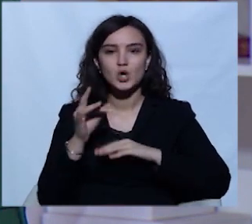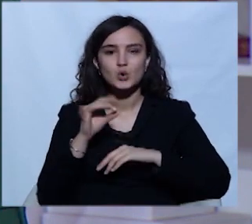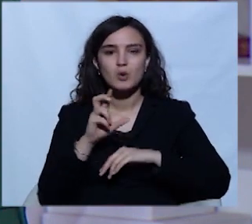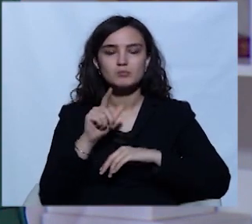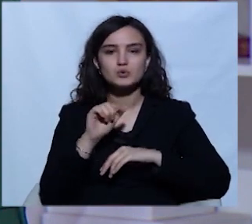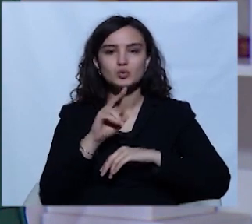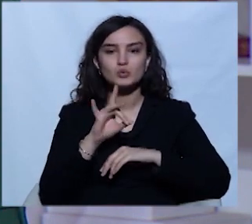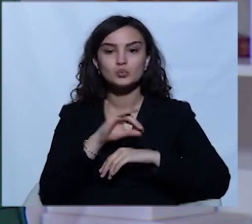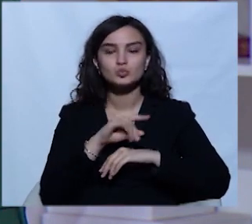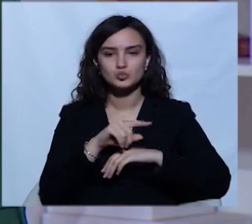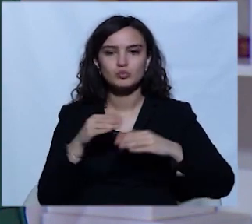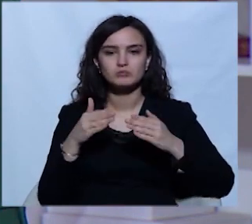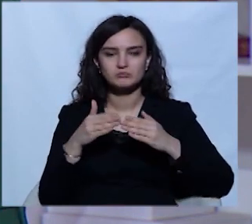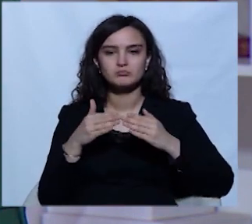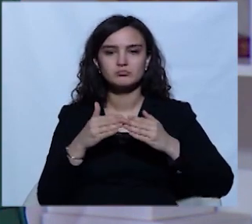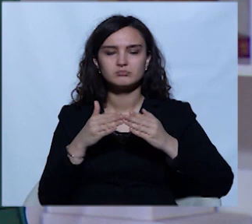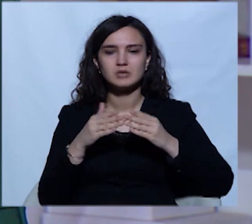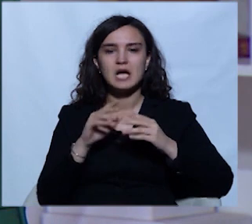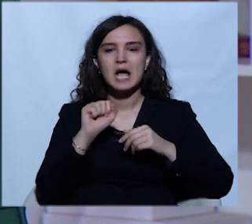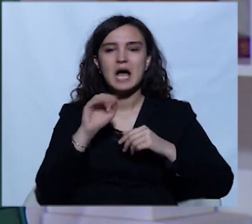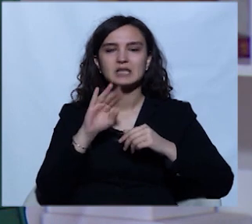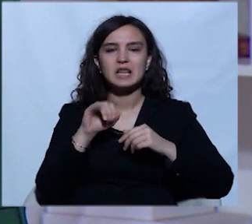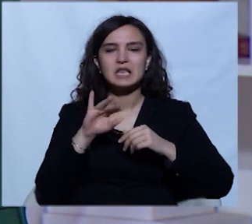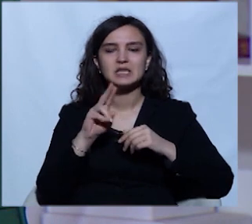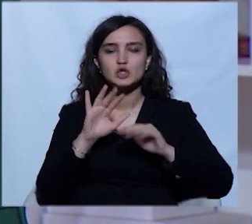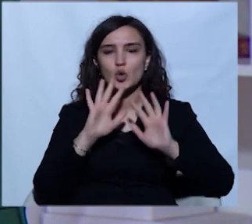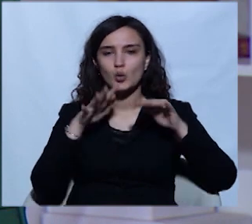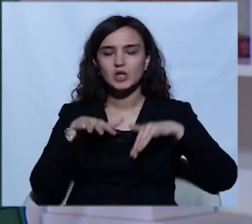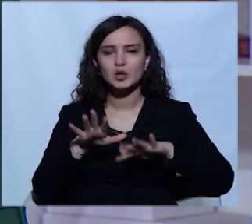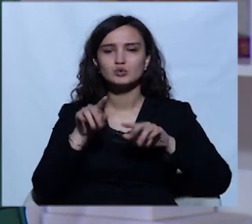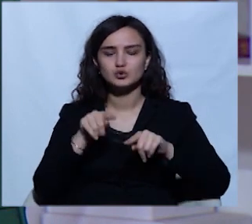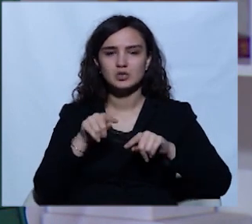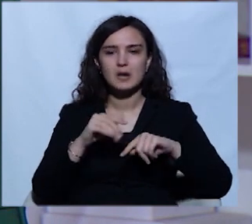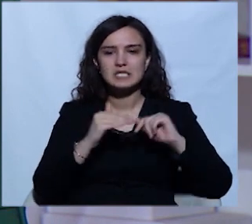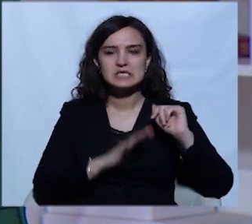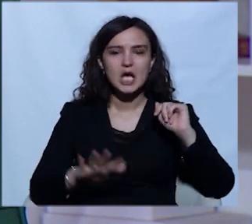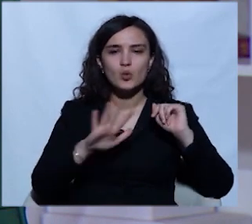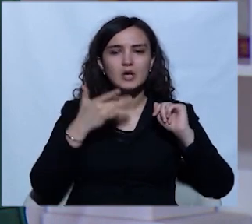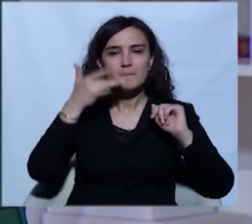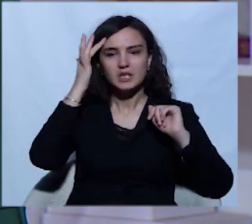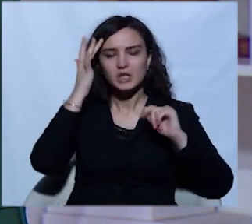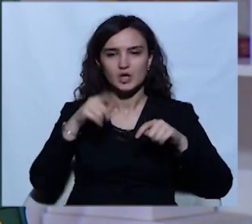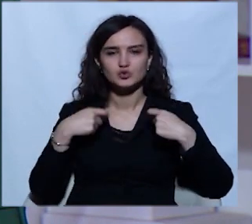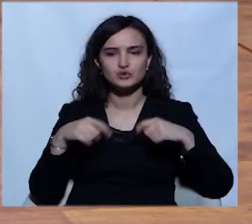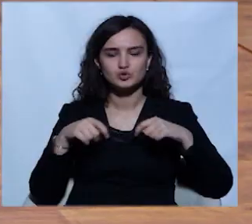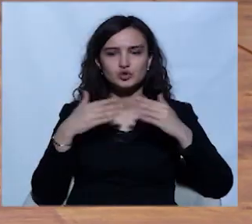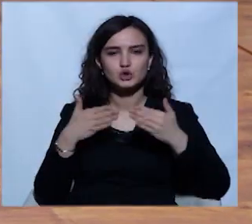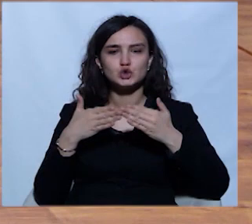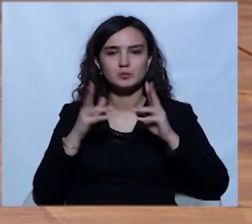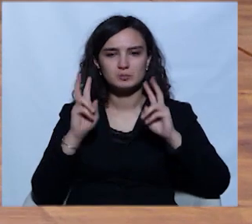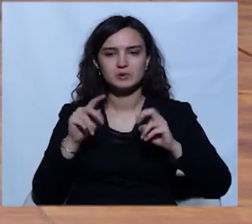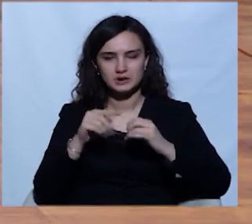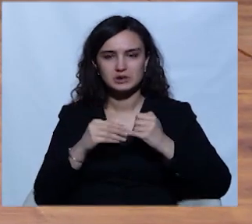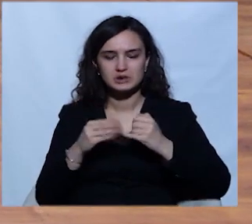Crusoe sails across the Atlantic Ocean towards South America until he is shipwrecked on the